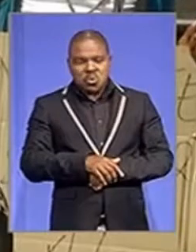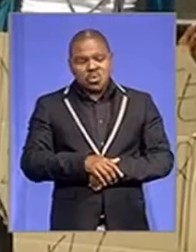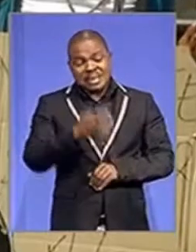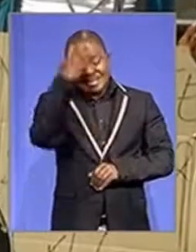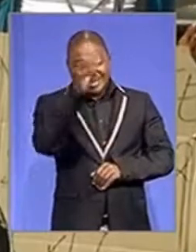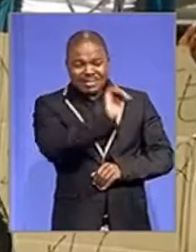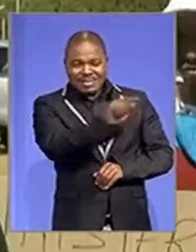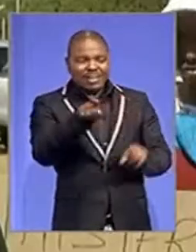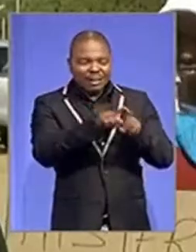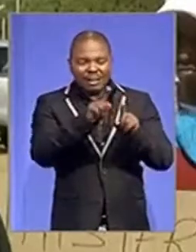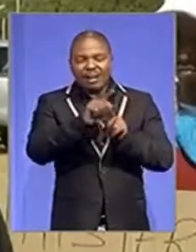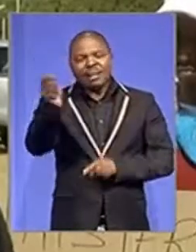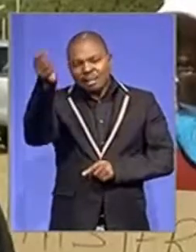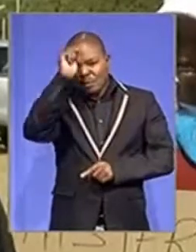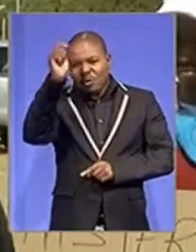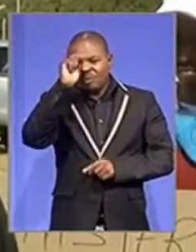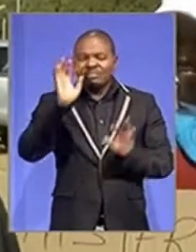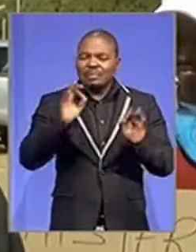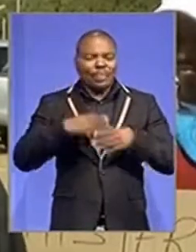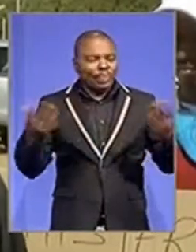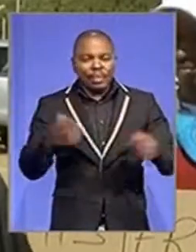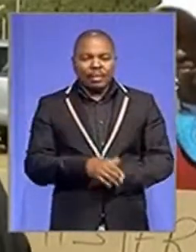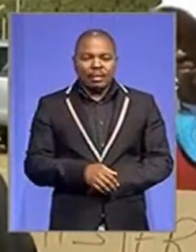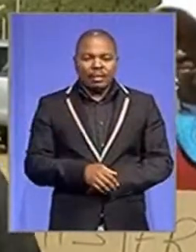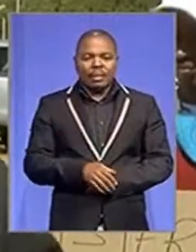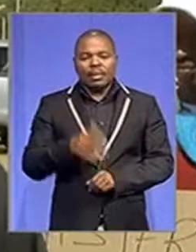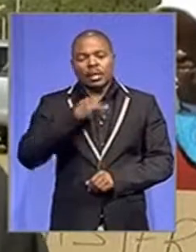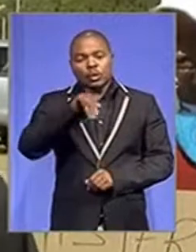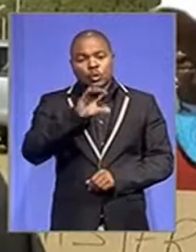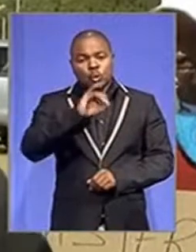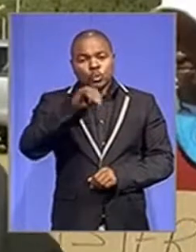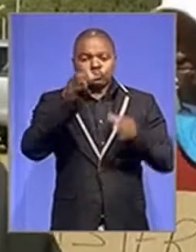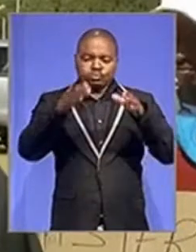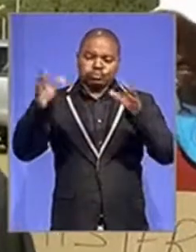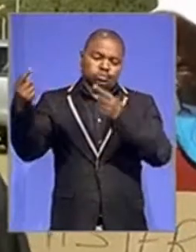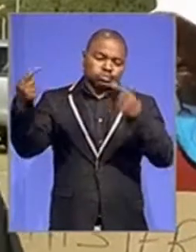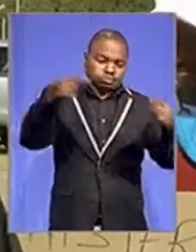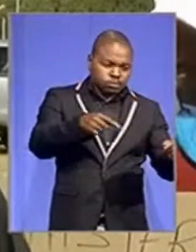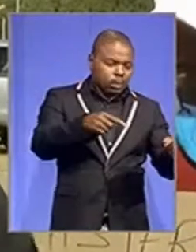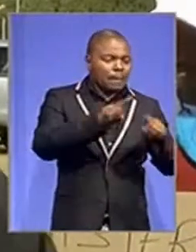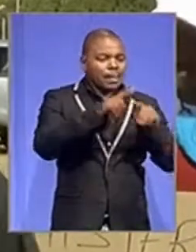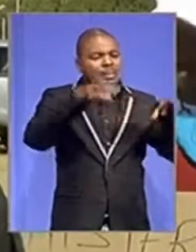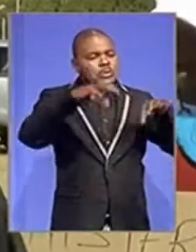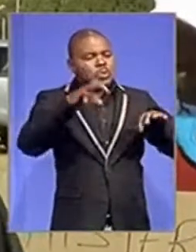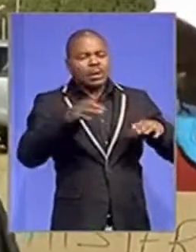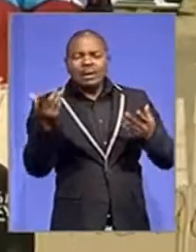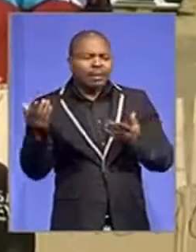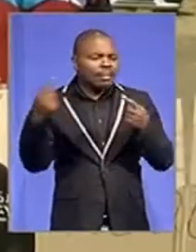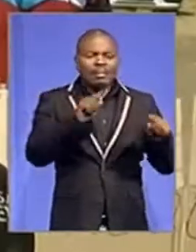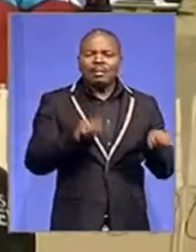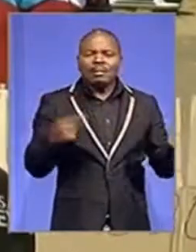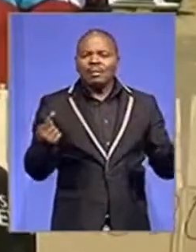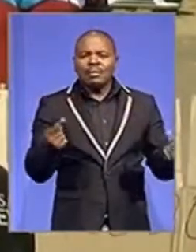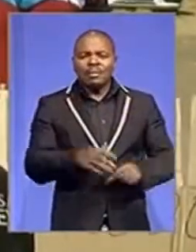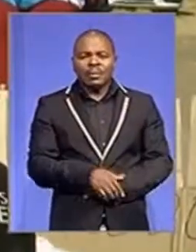ka re bashanyana ba letsopa ba romela dijojo if pula e nele o le seretse go se ka ba tsa kena ka ga motse ge metsi ba nke kae.